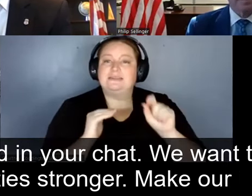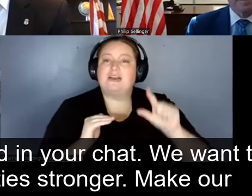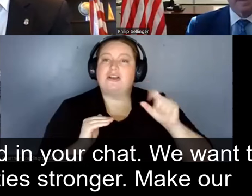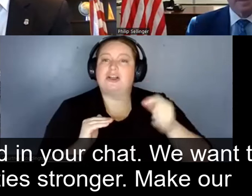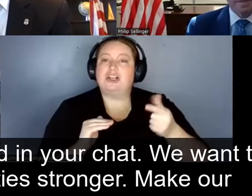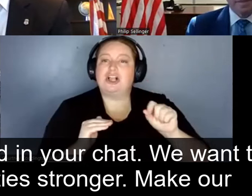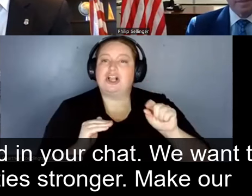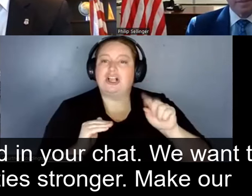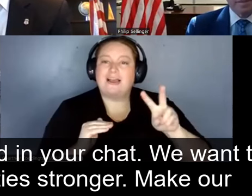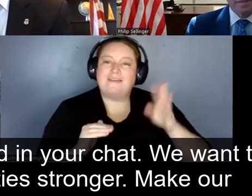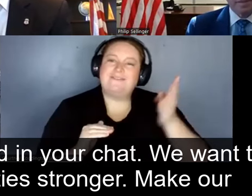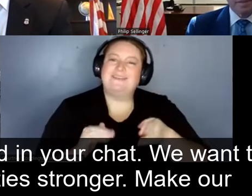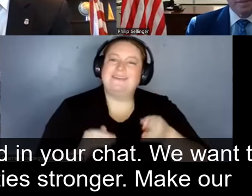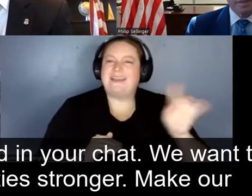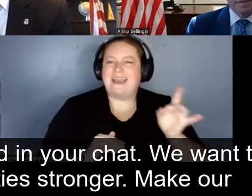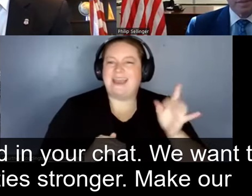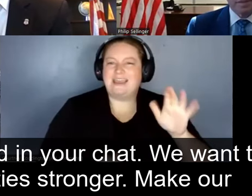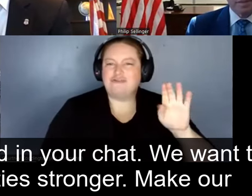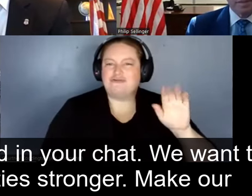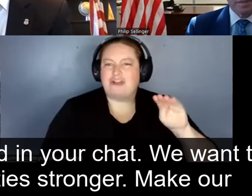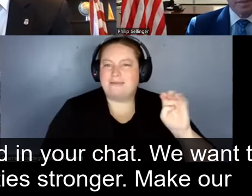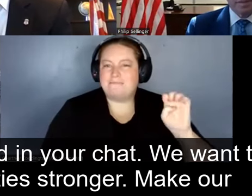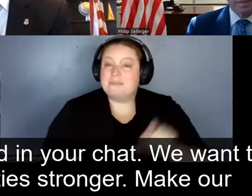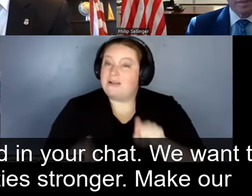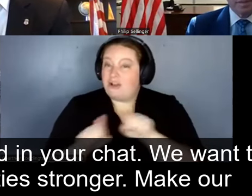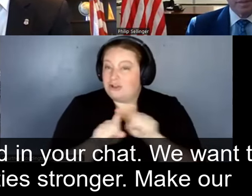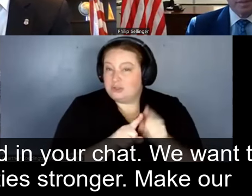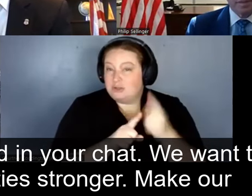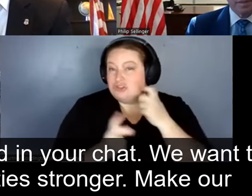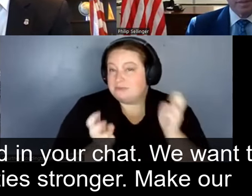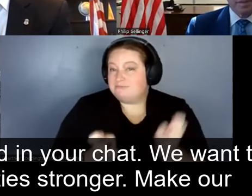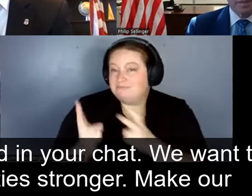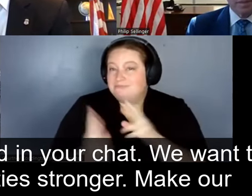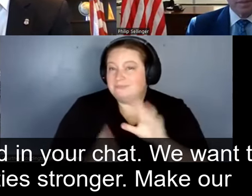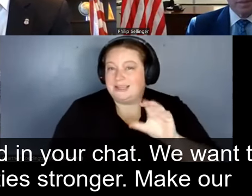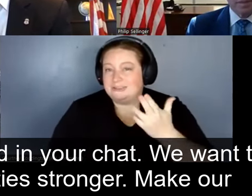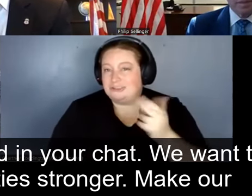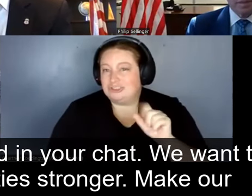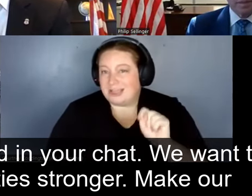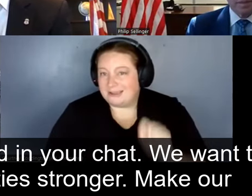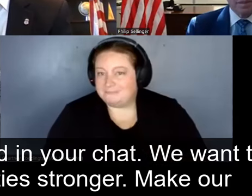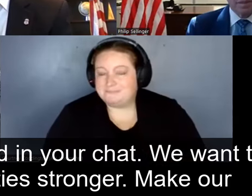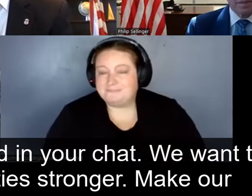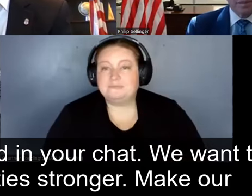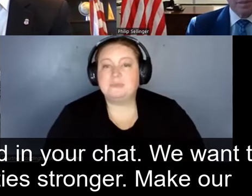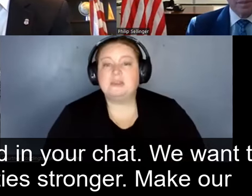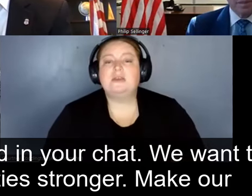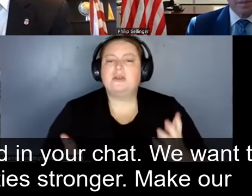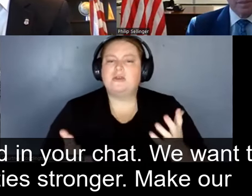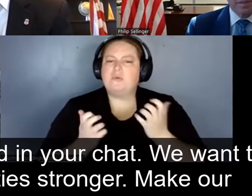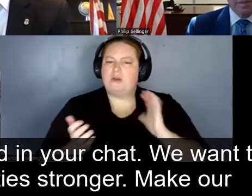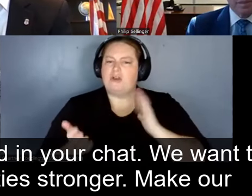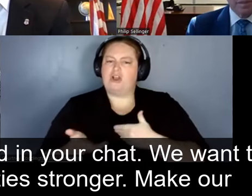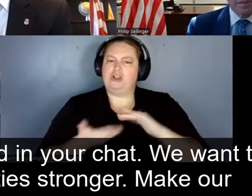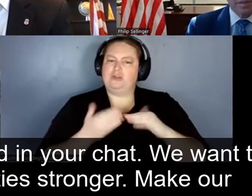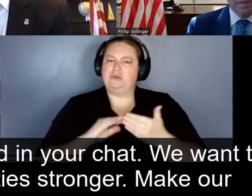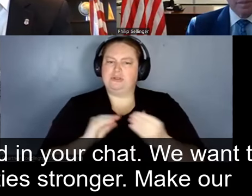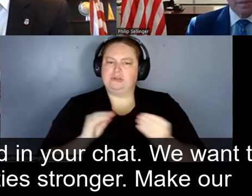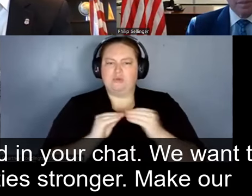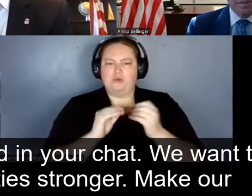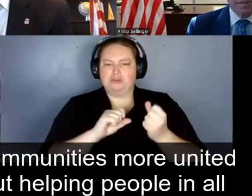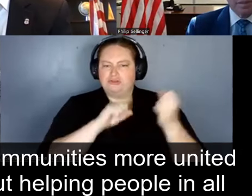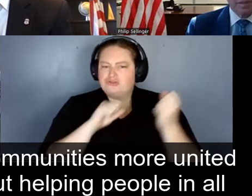www.justice.gov/hatecrime. It's also been placed in your chat. We want to make our communities stronger, make our